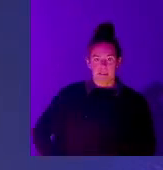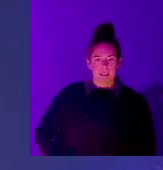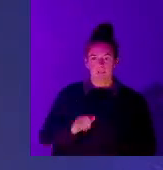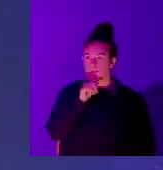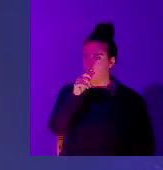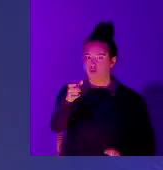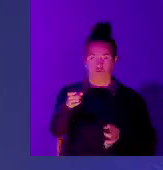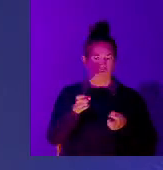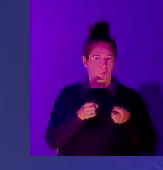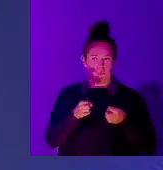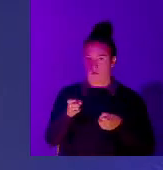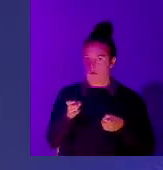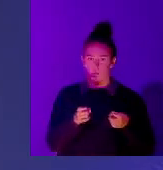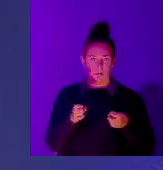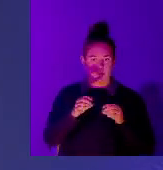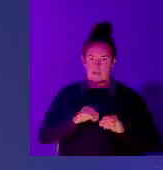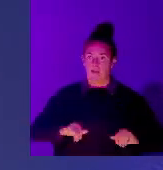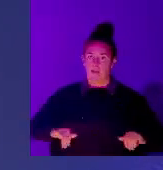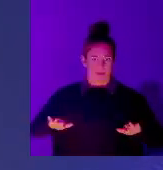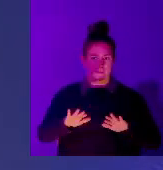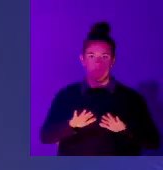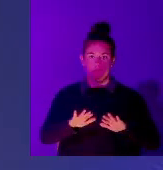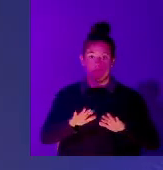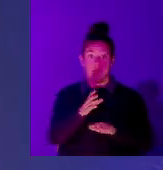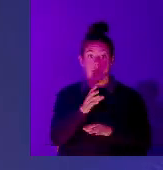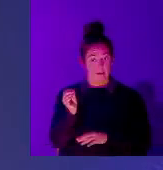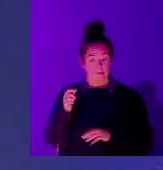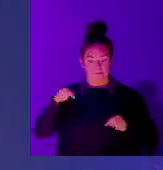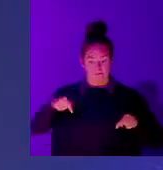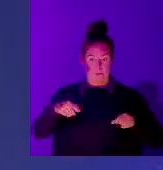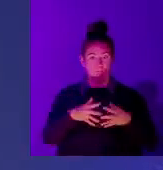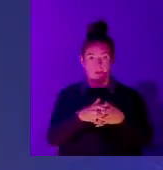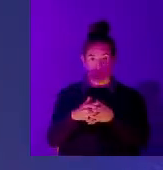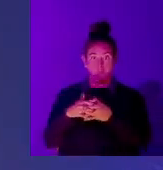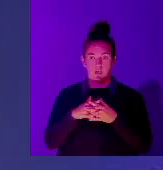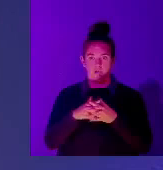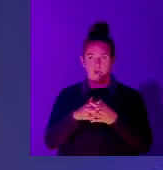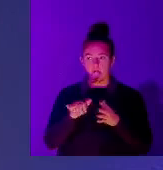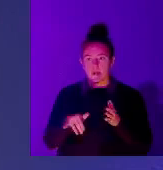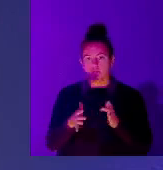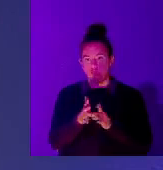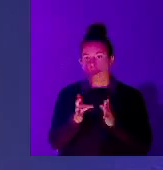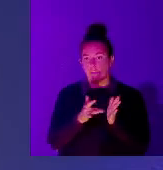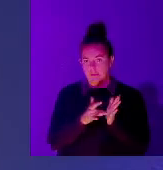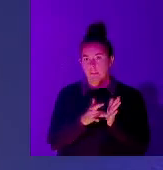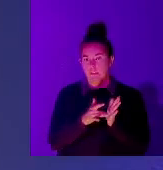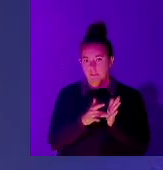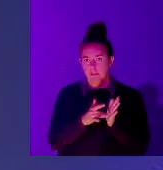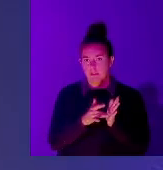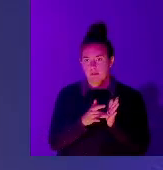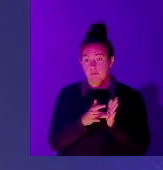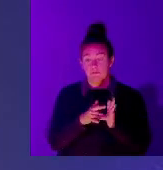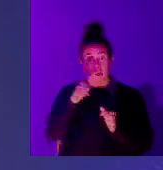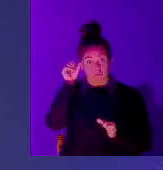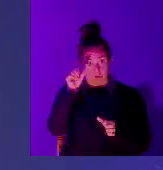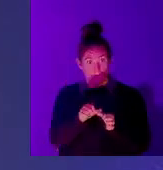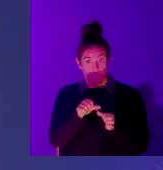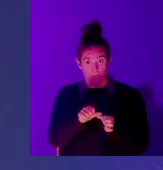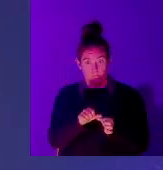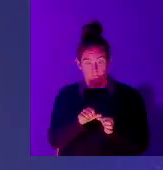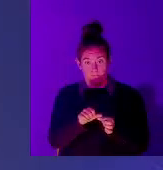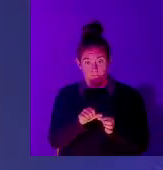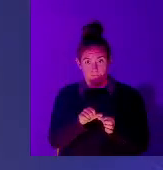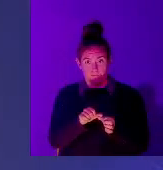land. And in America, that was Jesus. Remember, they